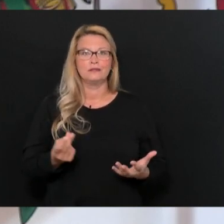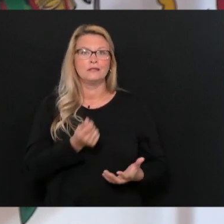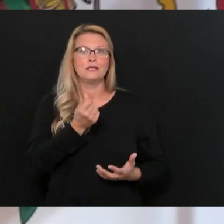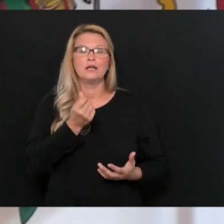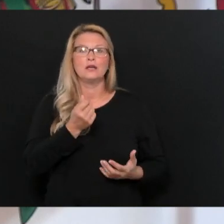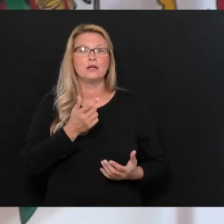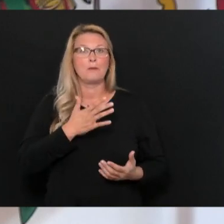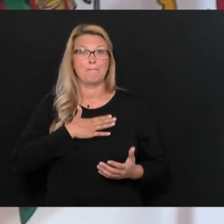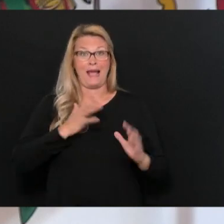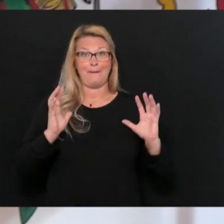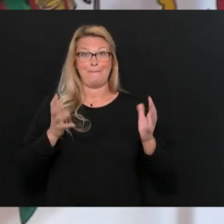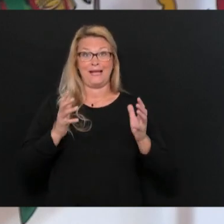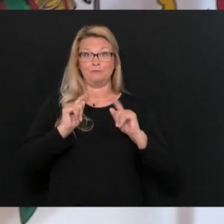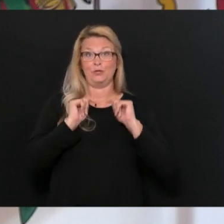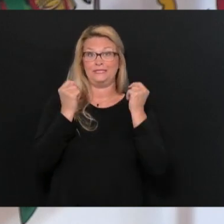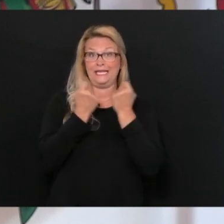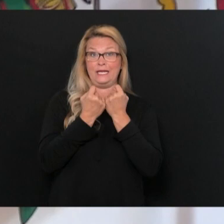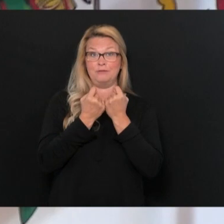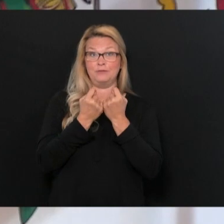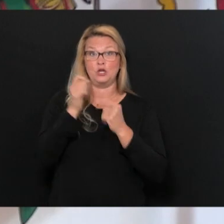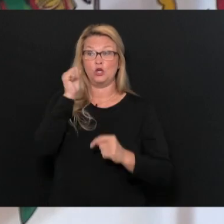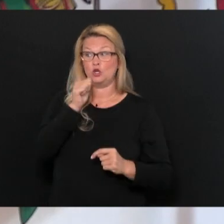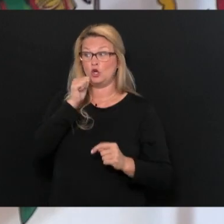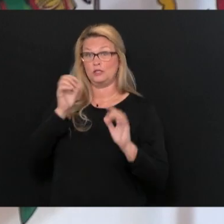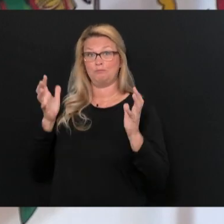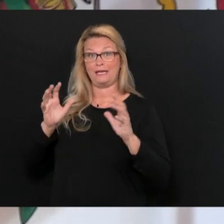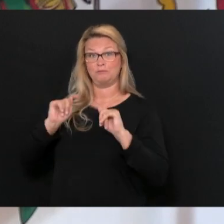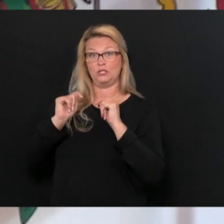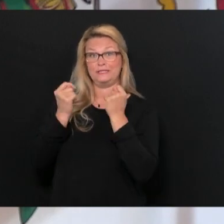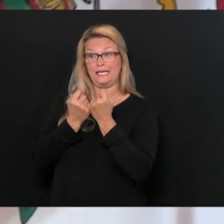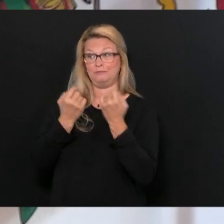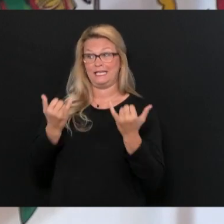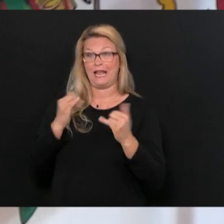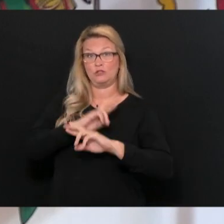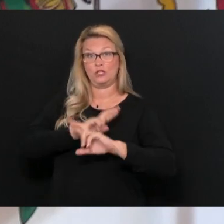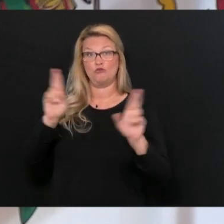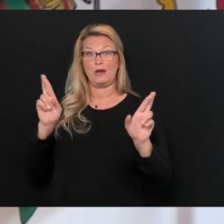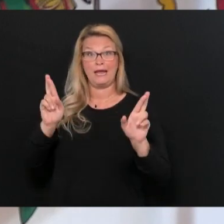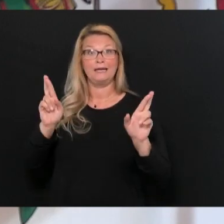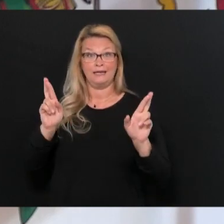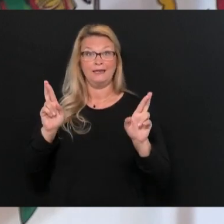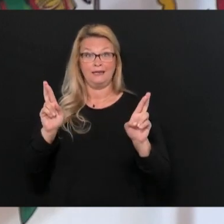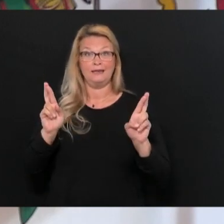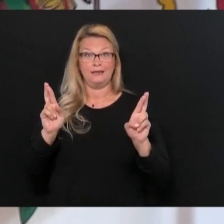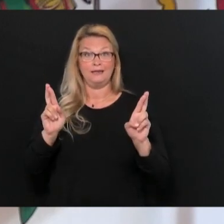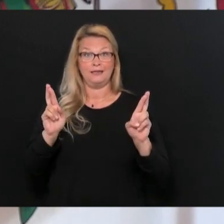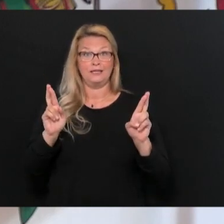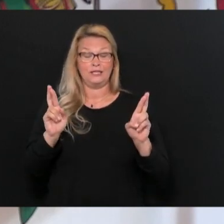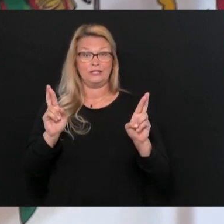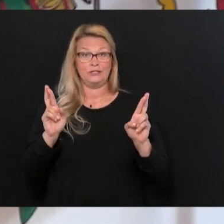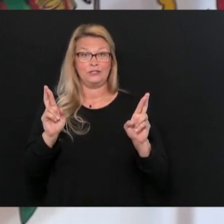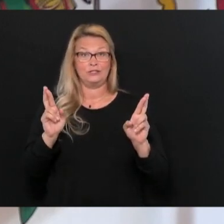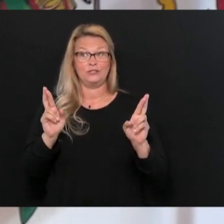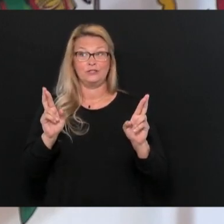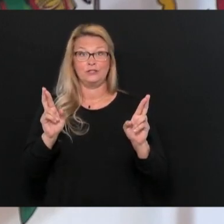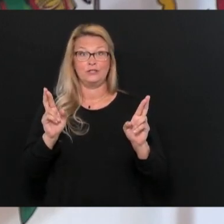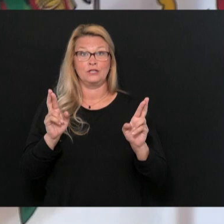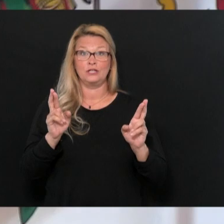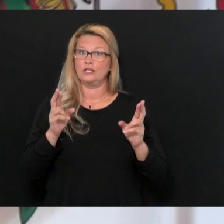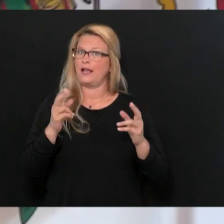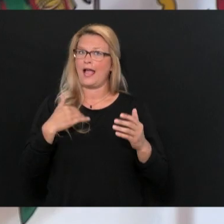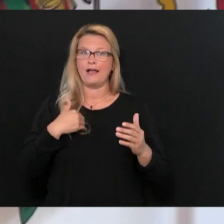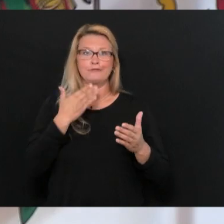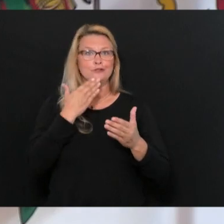my basketball team, my girls team was getting ready to make a run at having a real shot to win the state